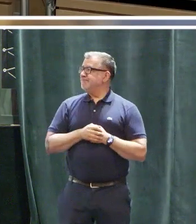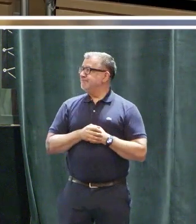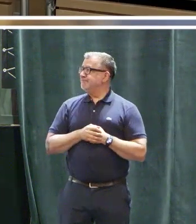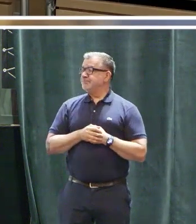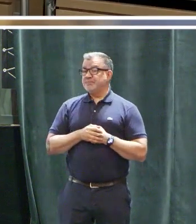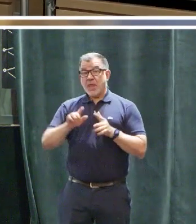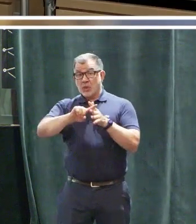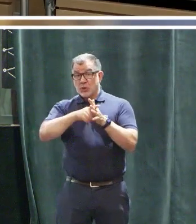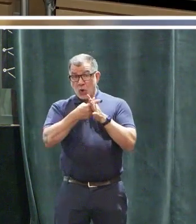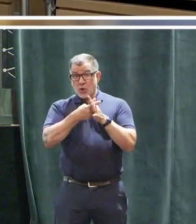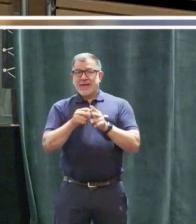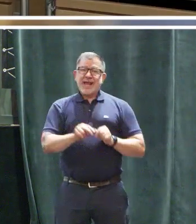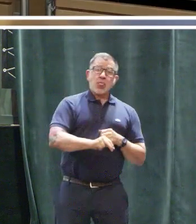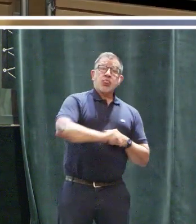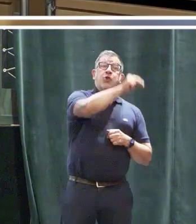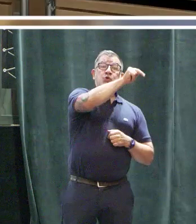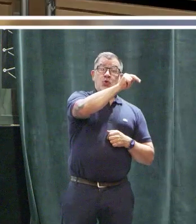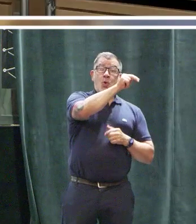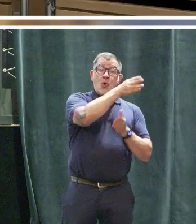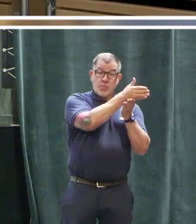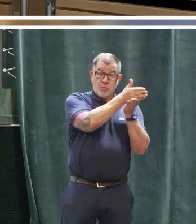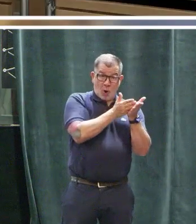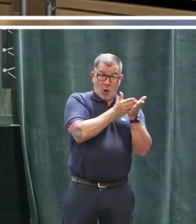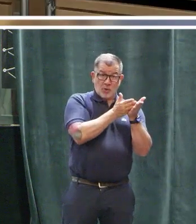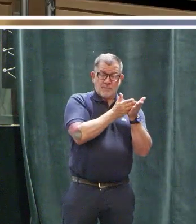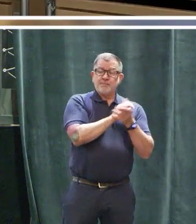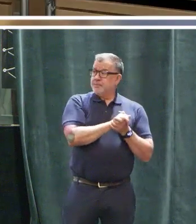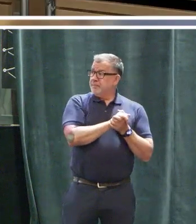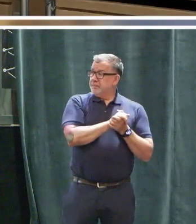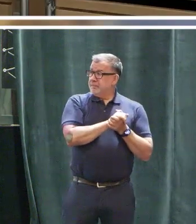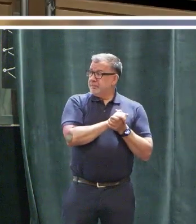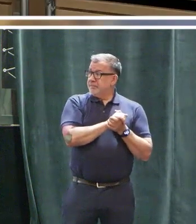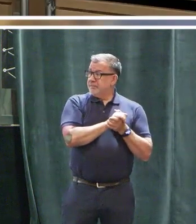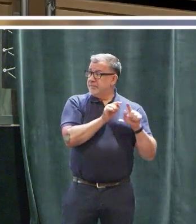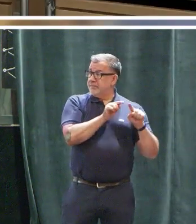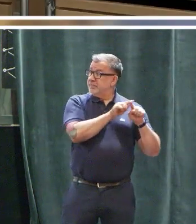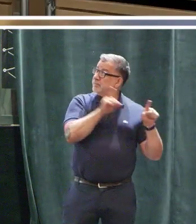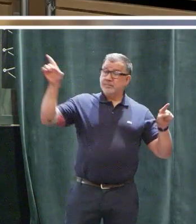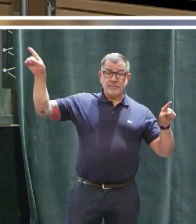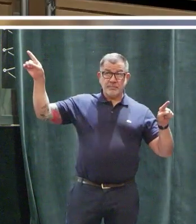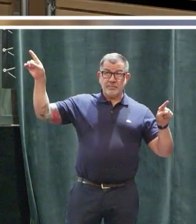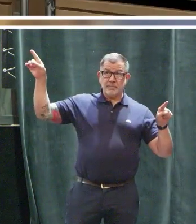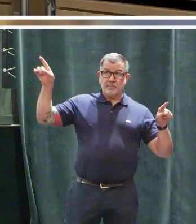Starting at that north end of the project area, again, the orientation here is east to the